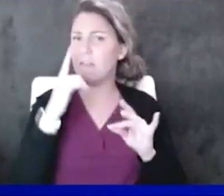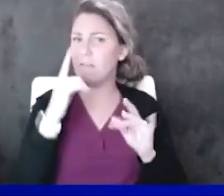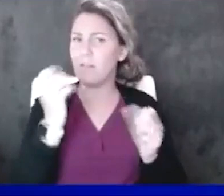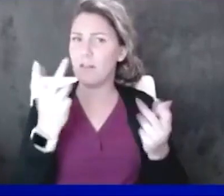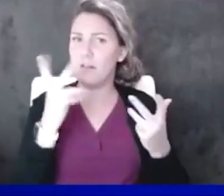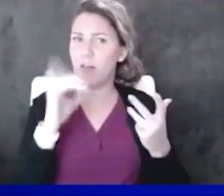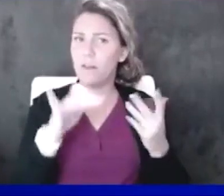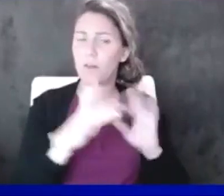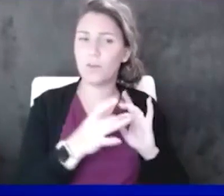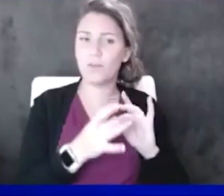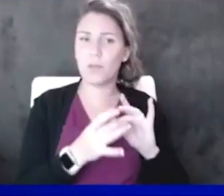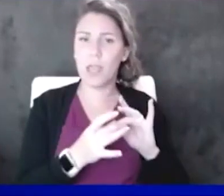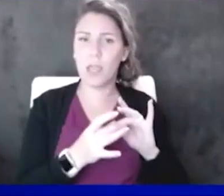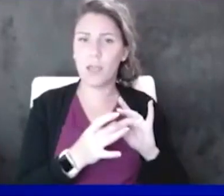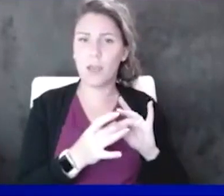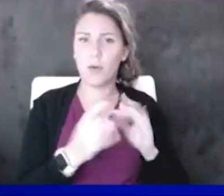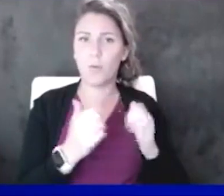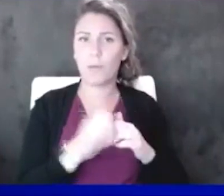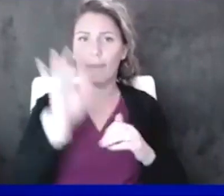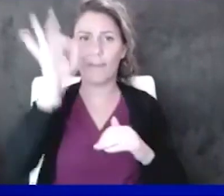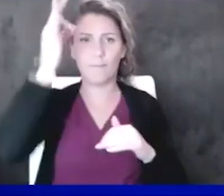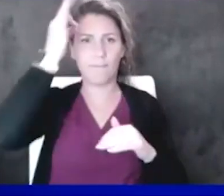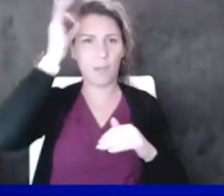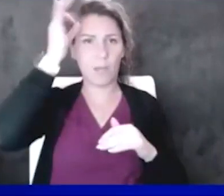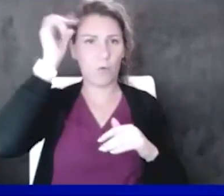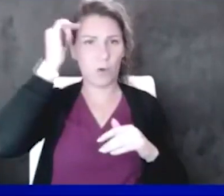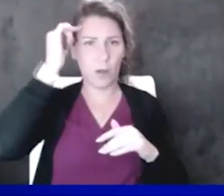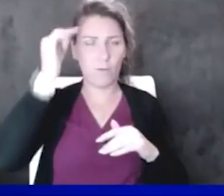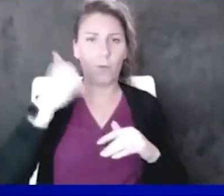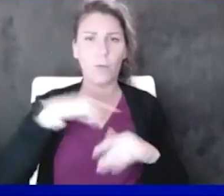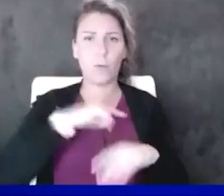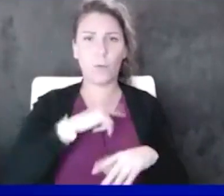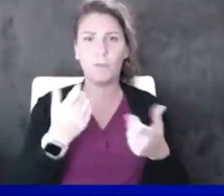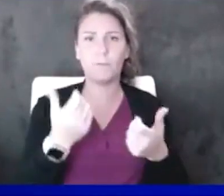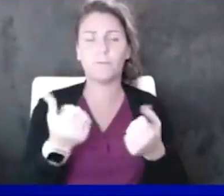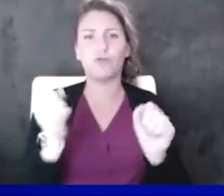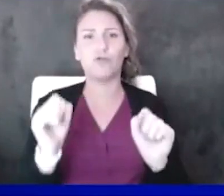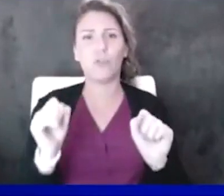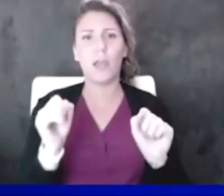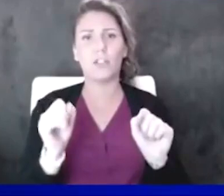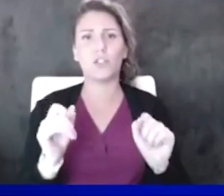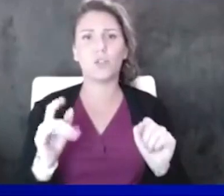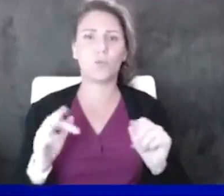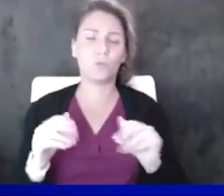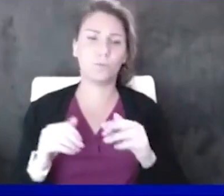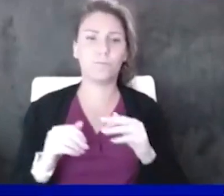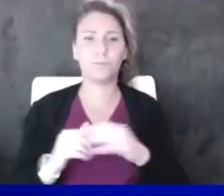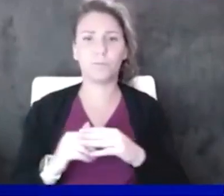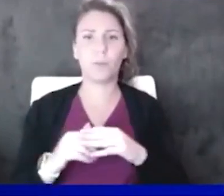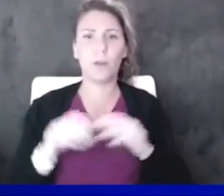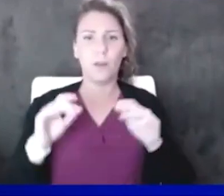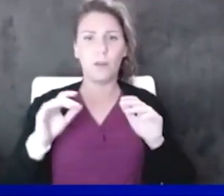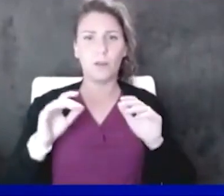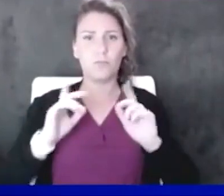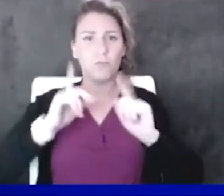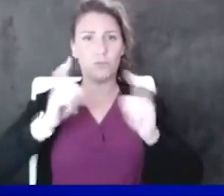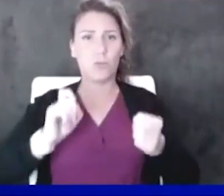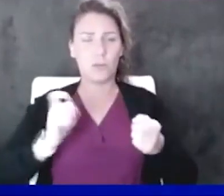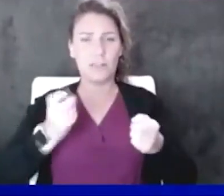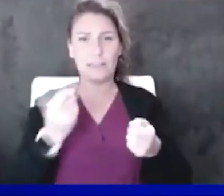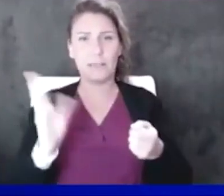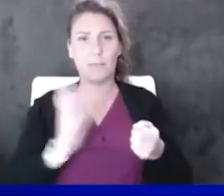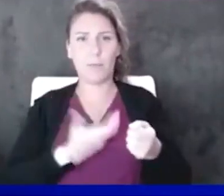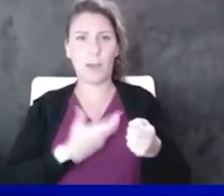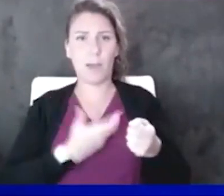the federal government. I know that we have tried to be able to donate some of our vaccines that were going